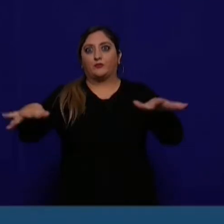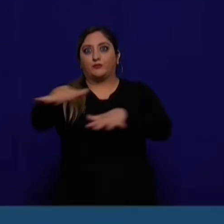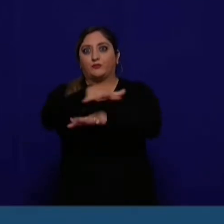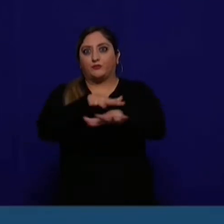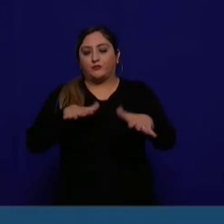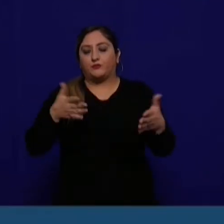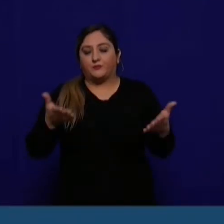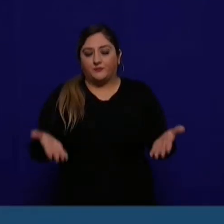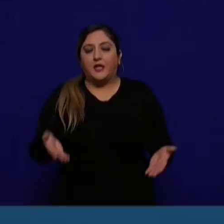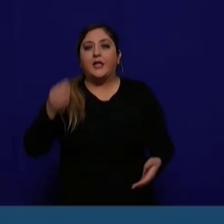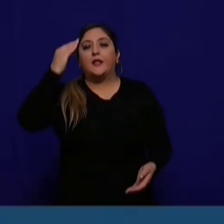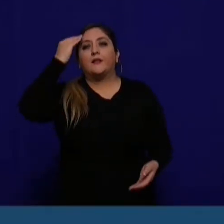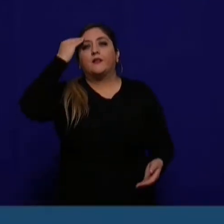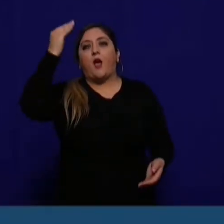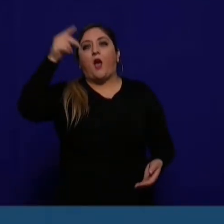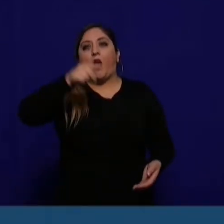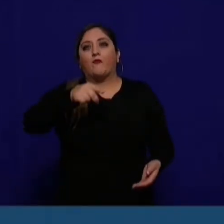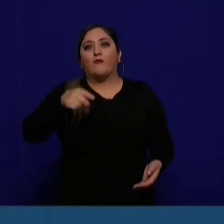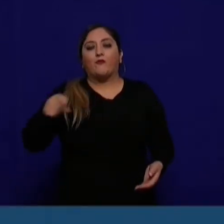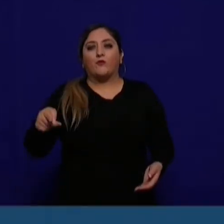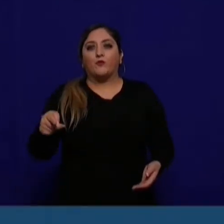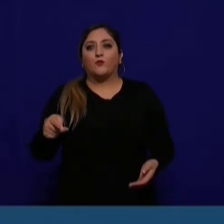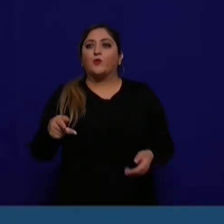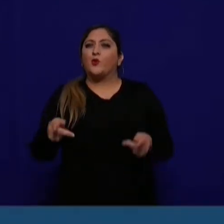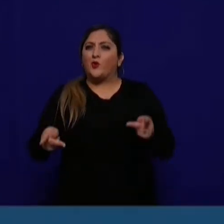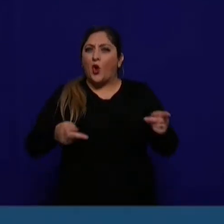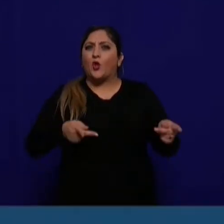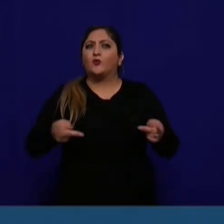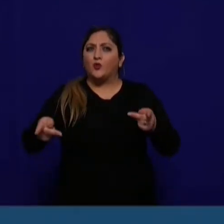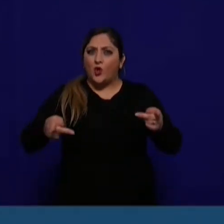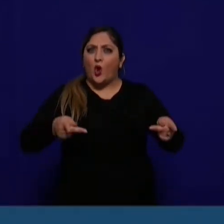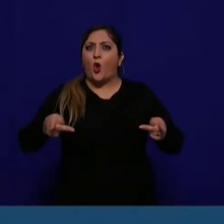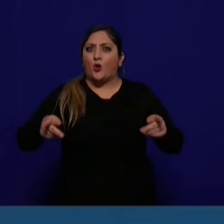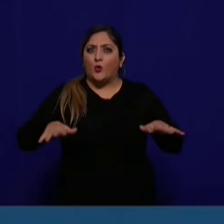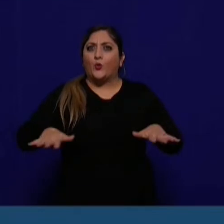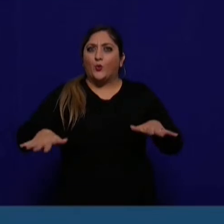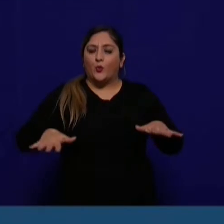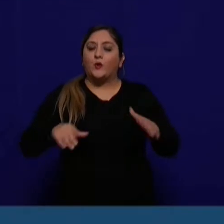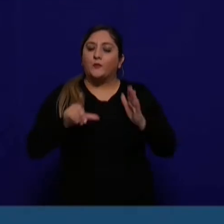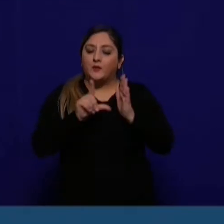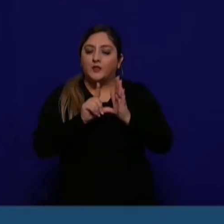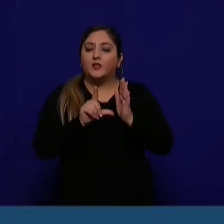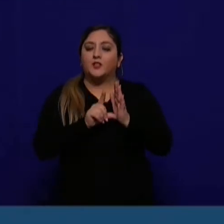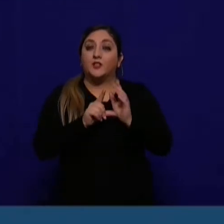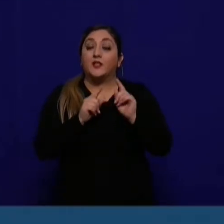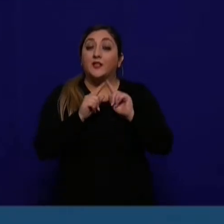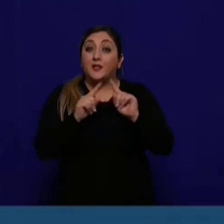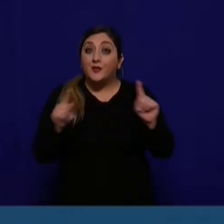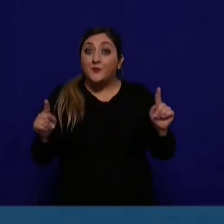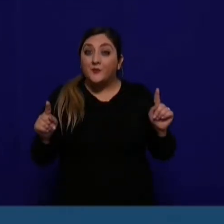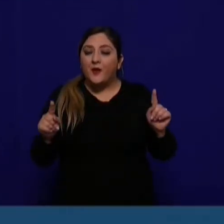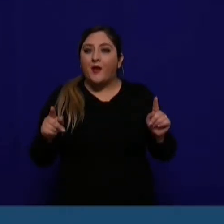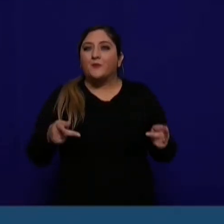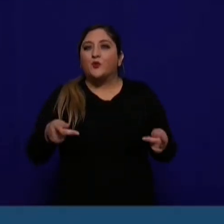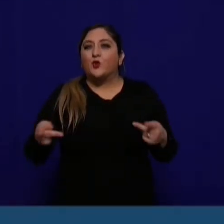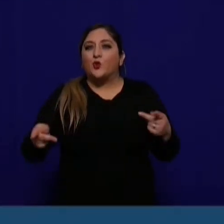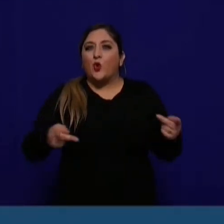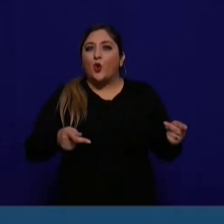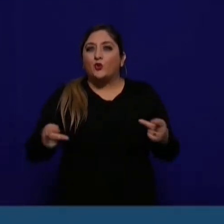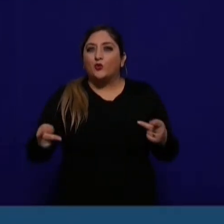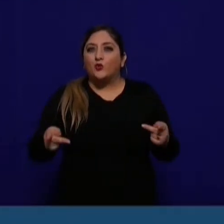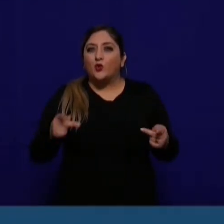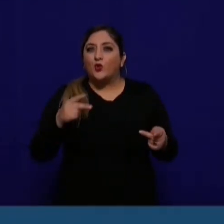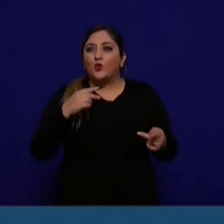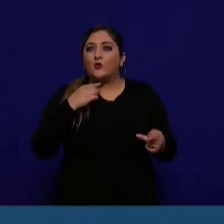nafu li irnexxinna nikkontrollaw is-sitwazzjoni permezz ta' miżuri, però il-miżuri mhix xi ħaġa li inti hija l-ħajja